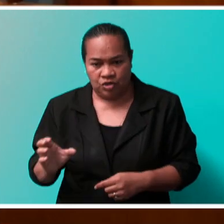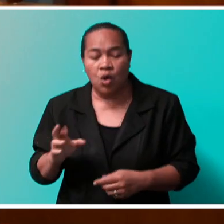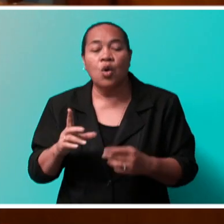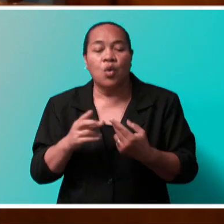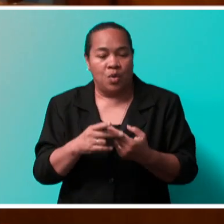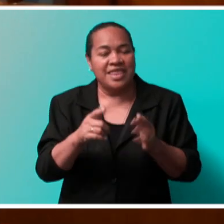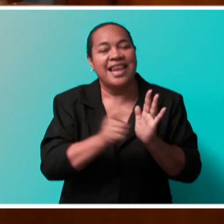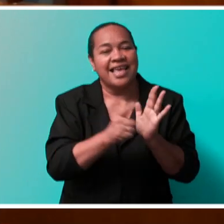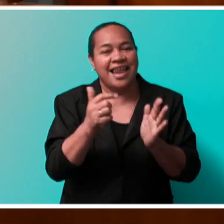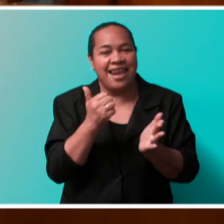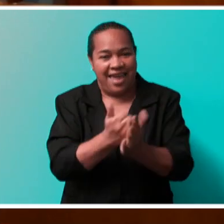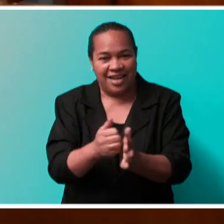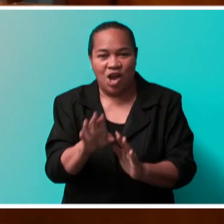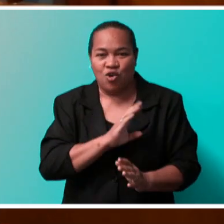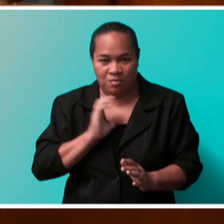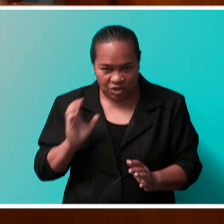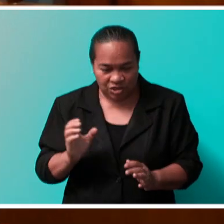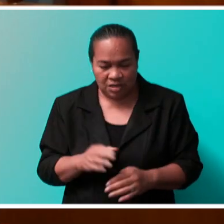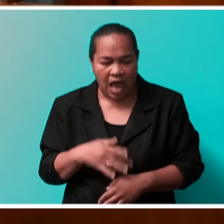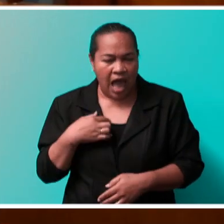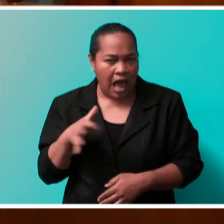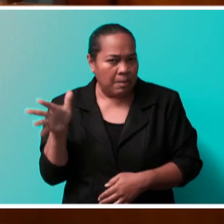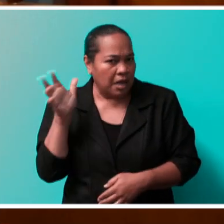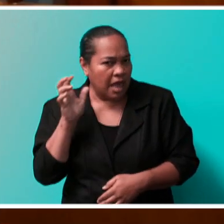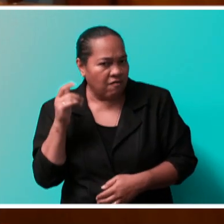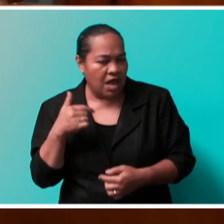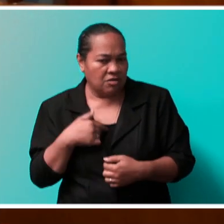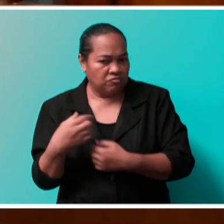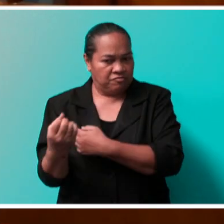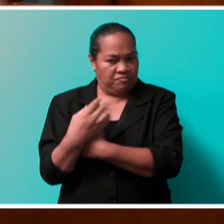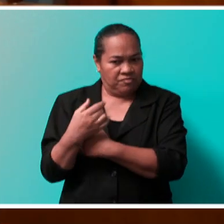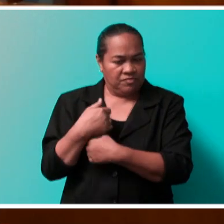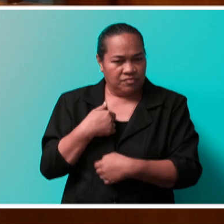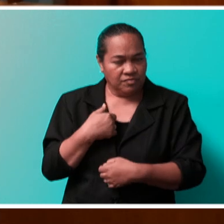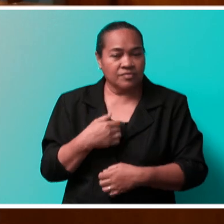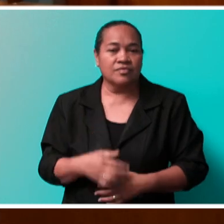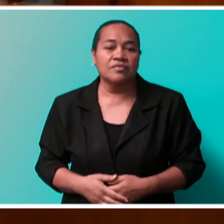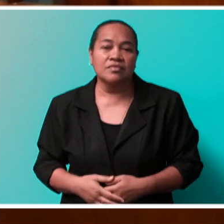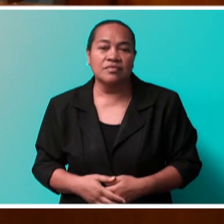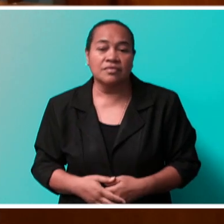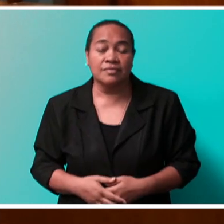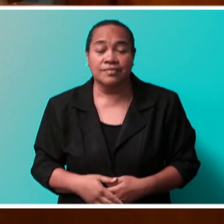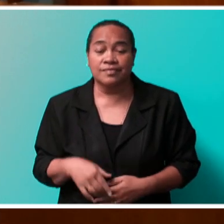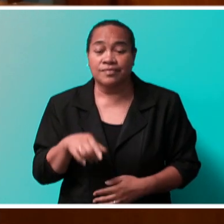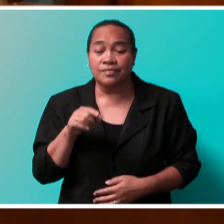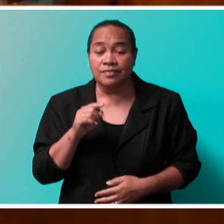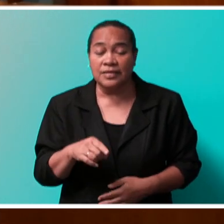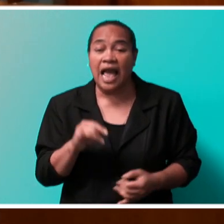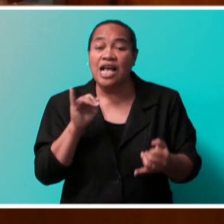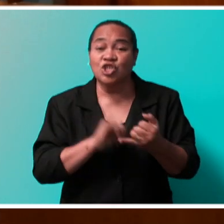Commission. I have been advised, Honorable Madam Deputy Speaker, that the Solicitor